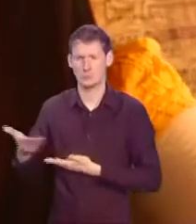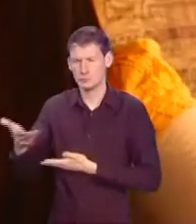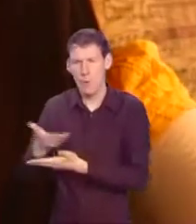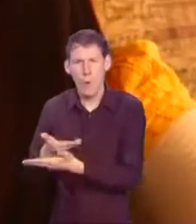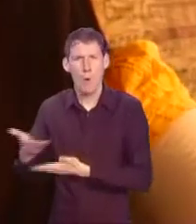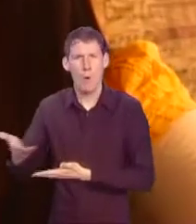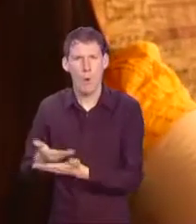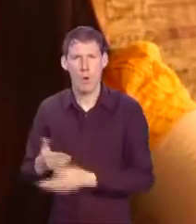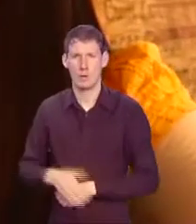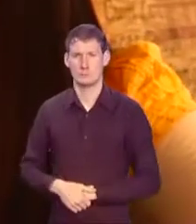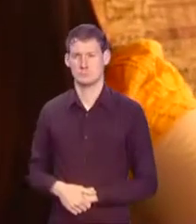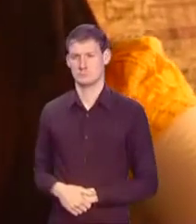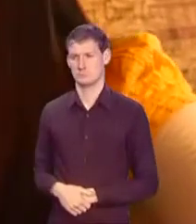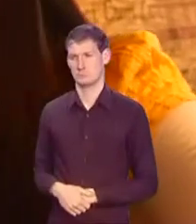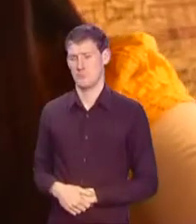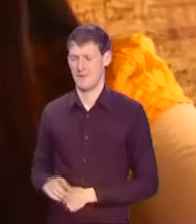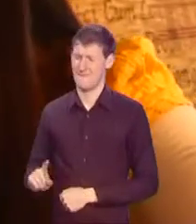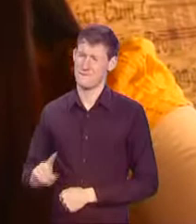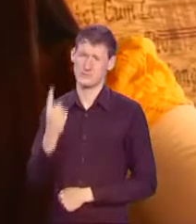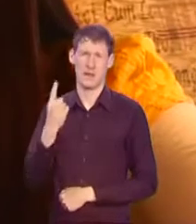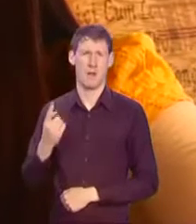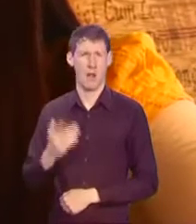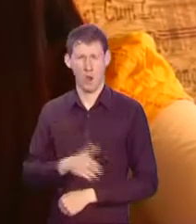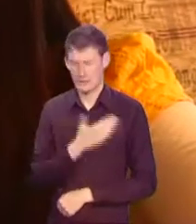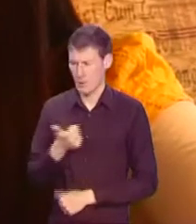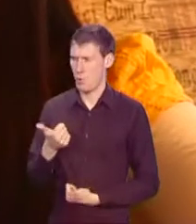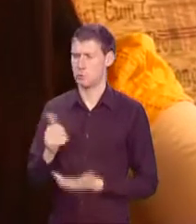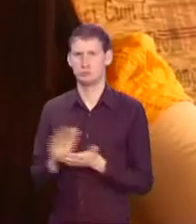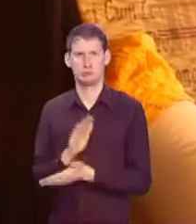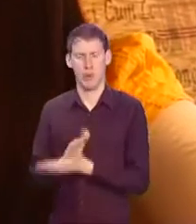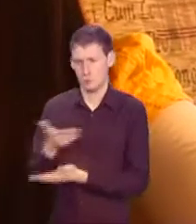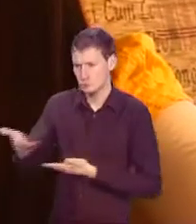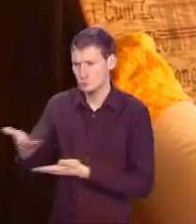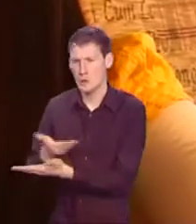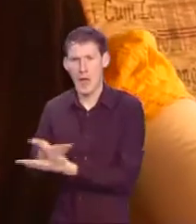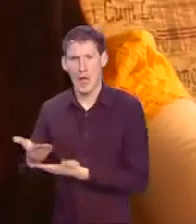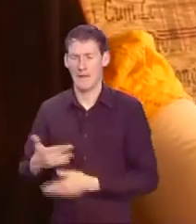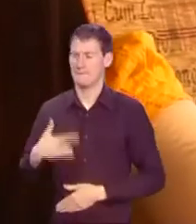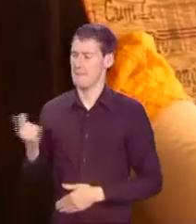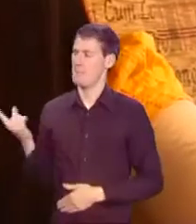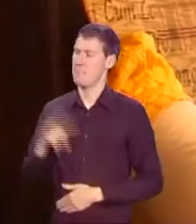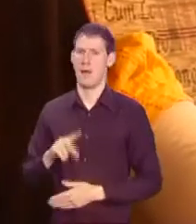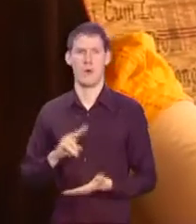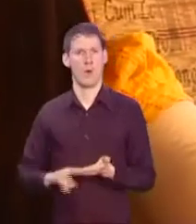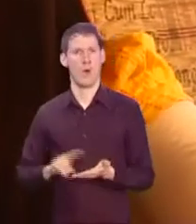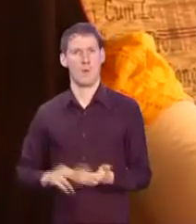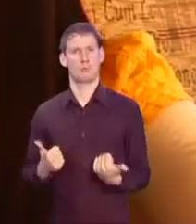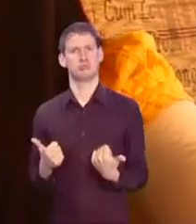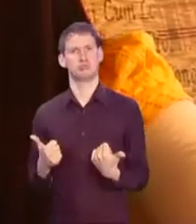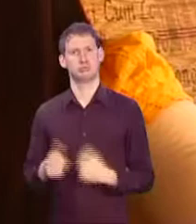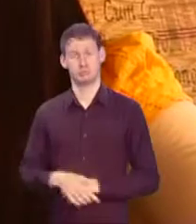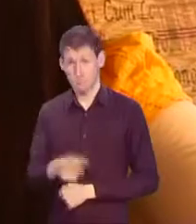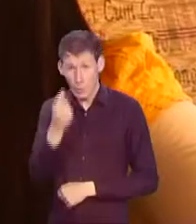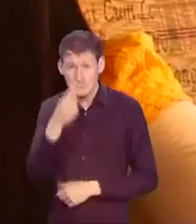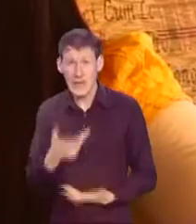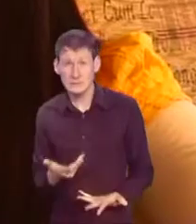so clearly. It was the first time in ages I'd had a really good chat. I felt like I was still me. Does